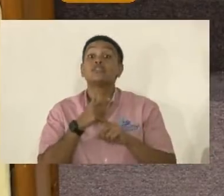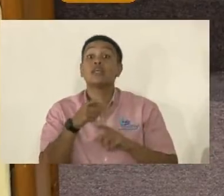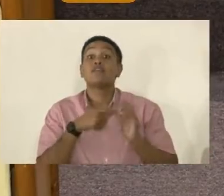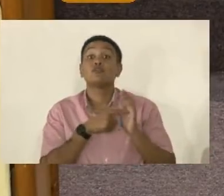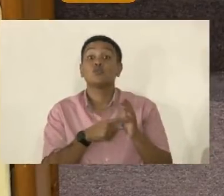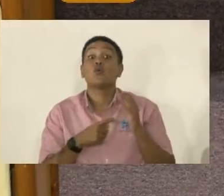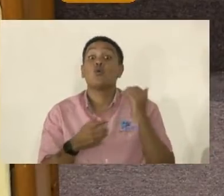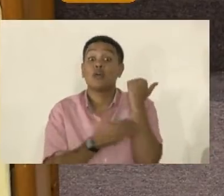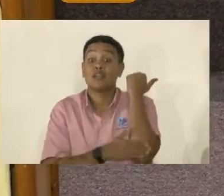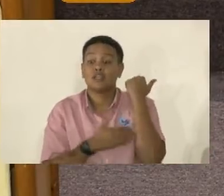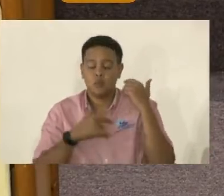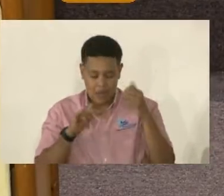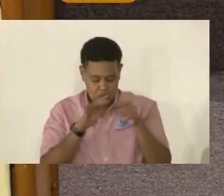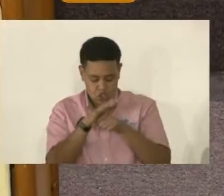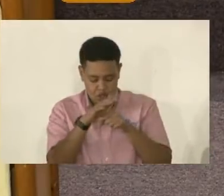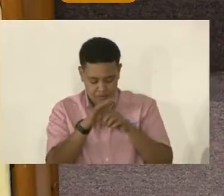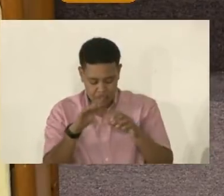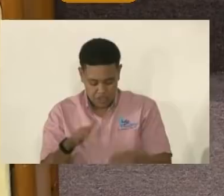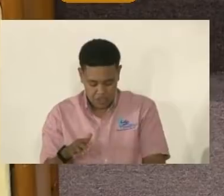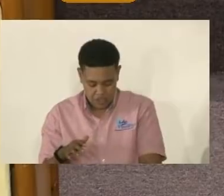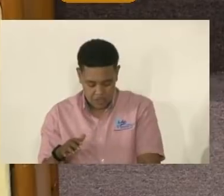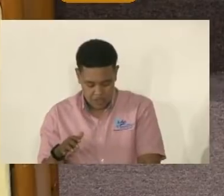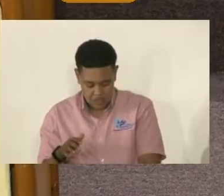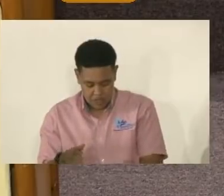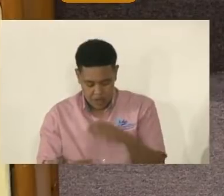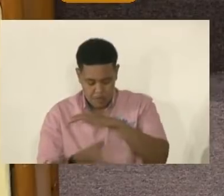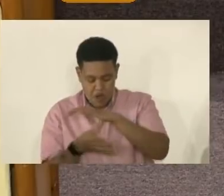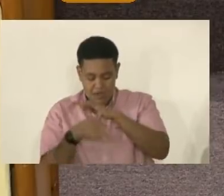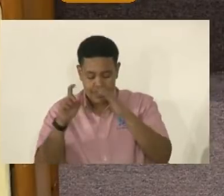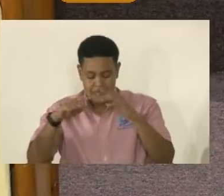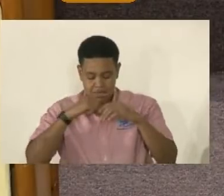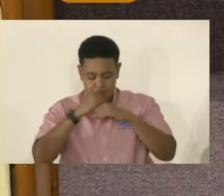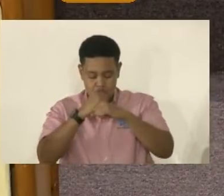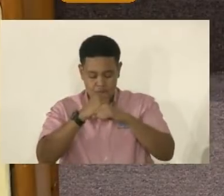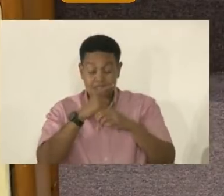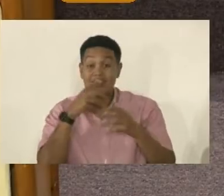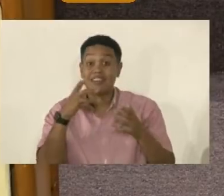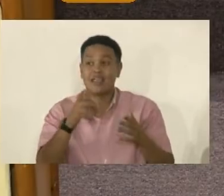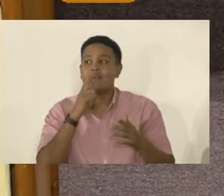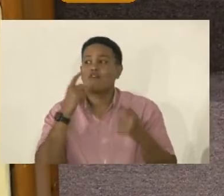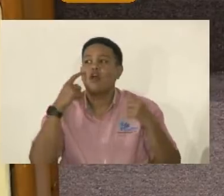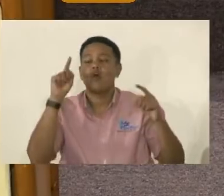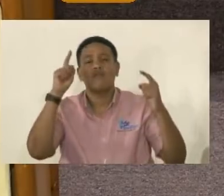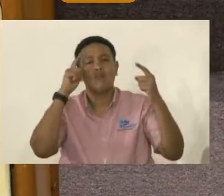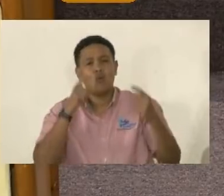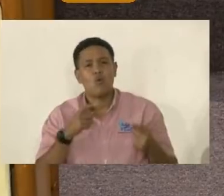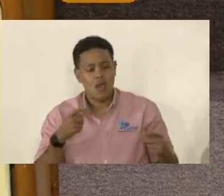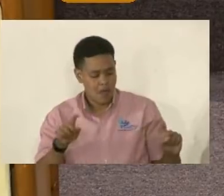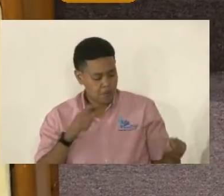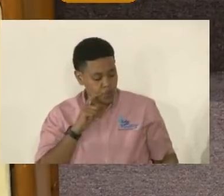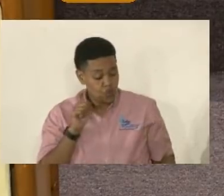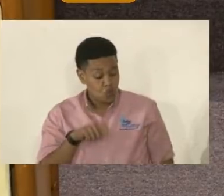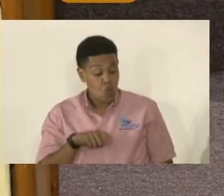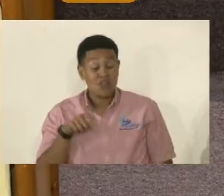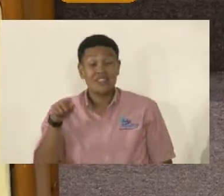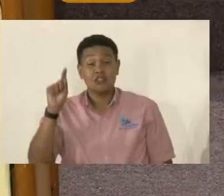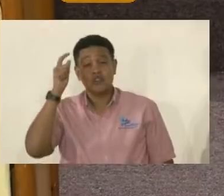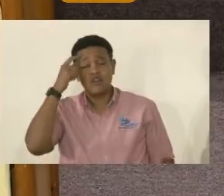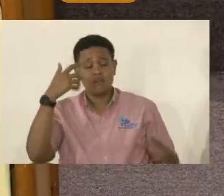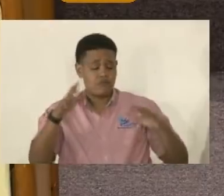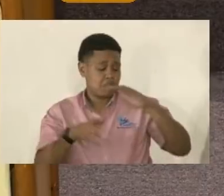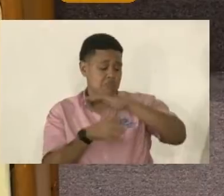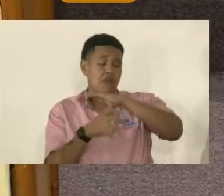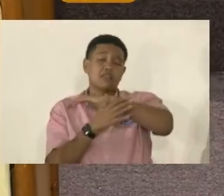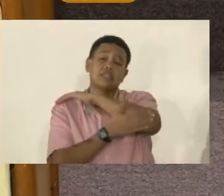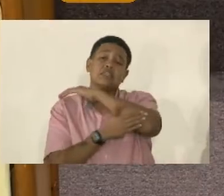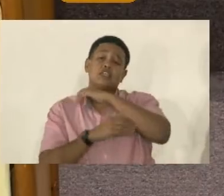the need for security as a pillar for achieving our development goals. It should be noted that this government has prioritized the national